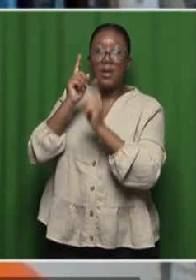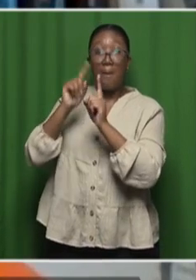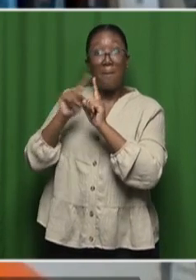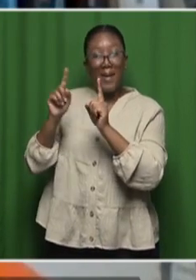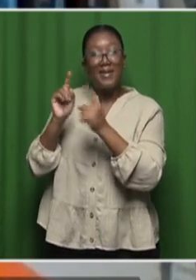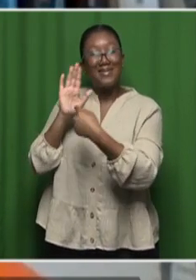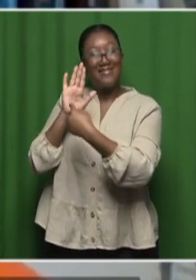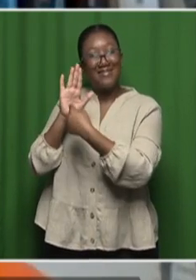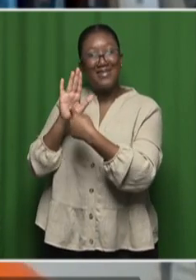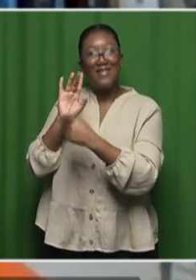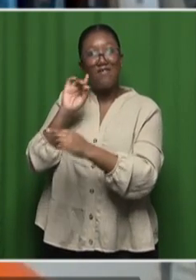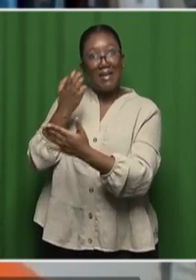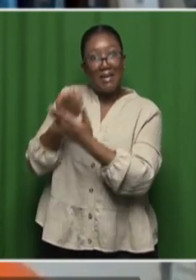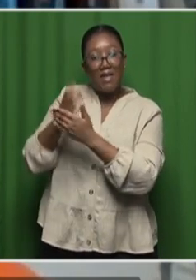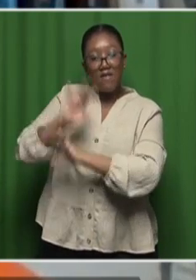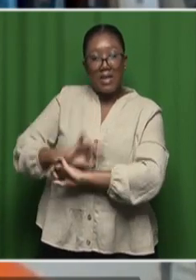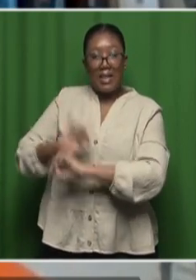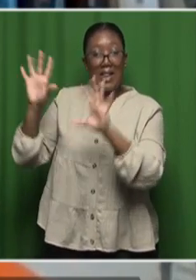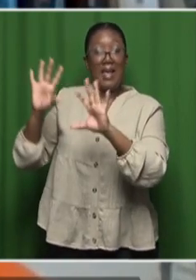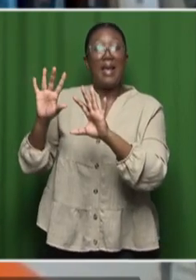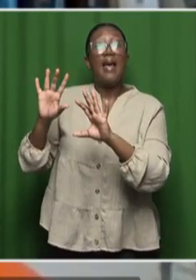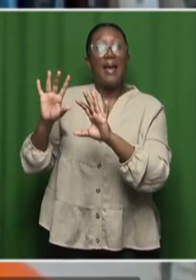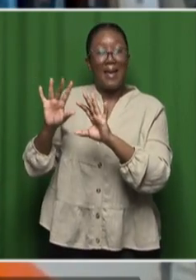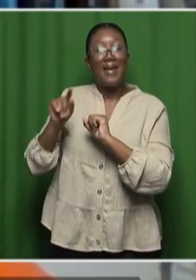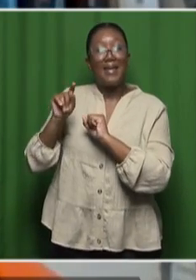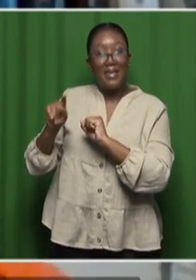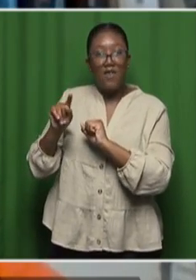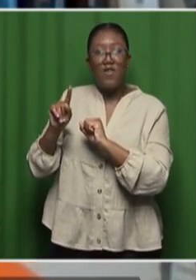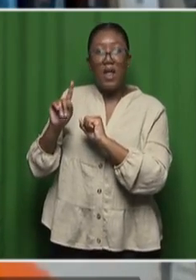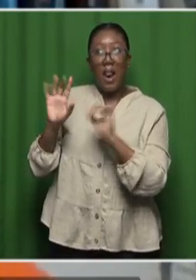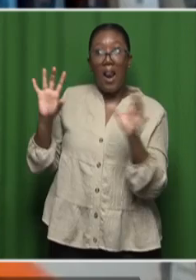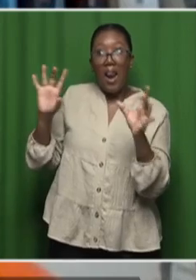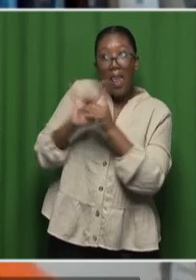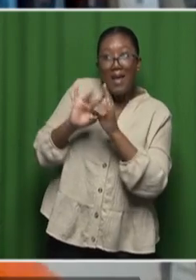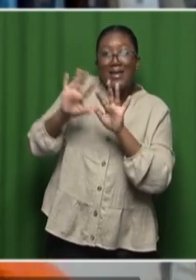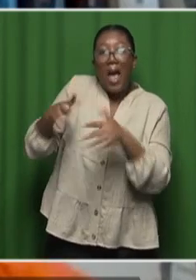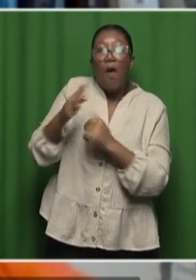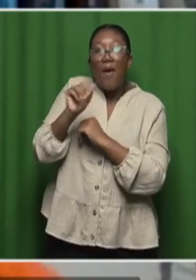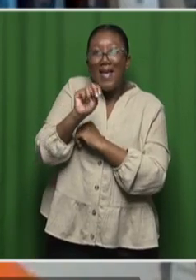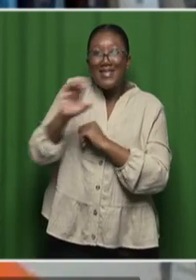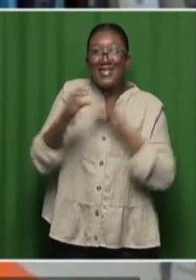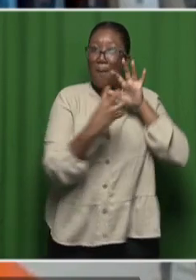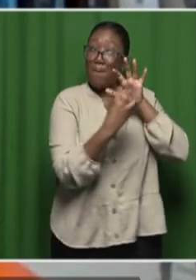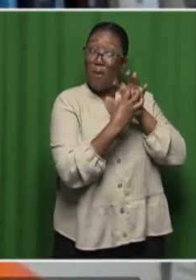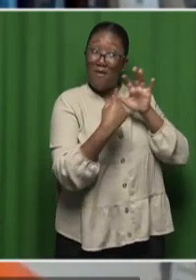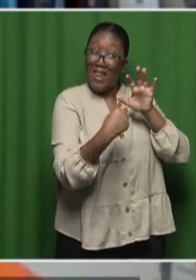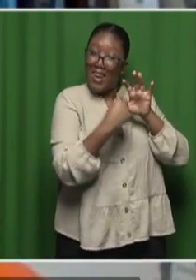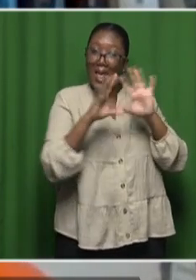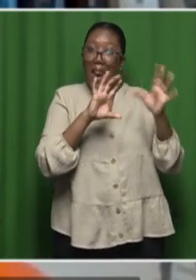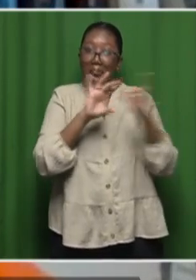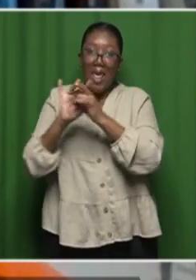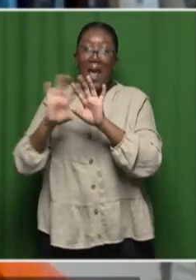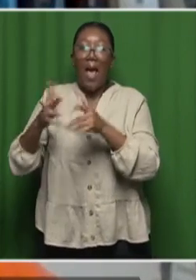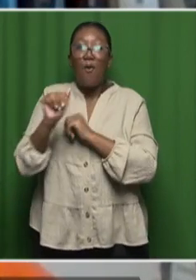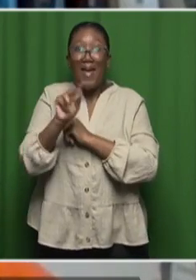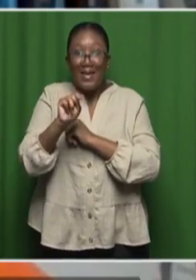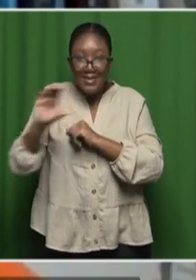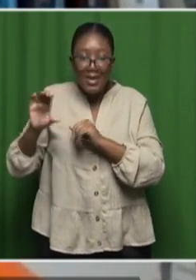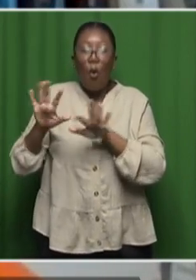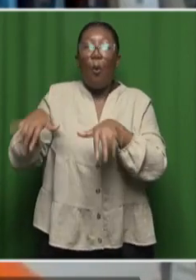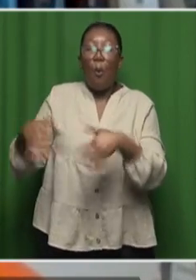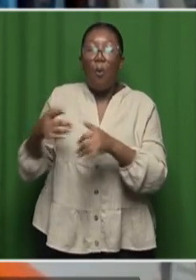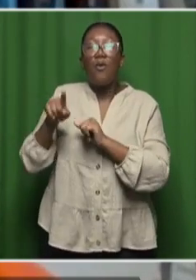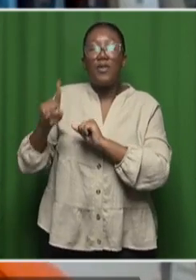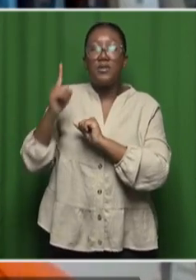this very clear historical lineage and that they're conceived of and continue to use the mark, and or